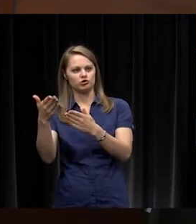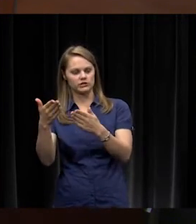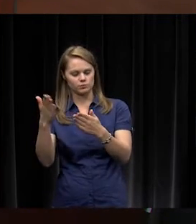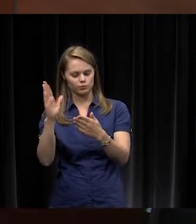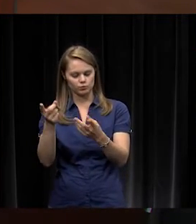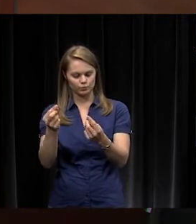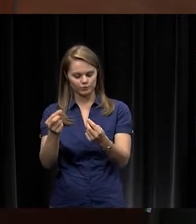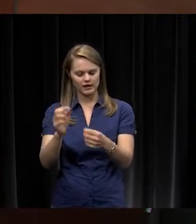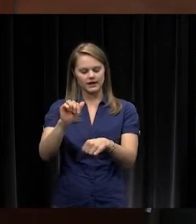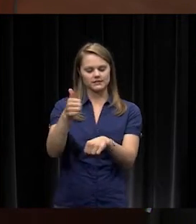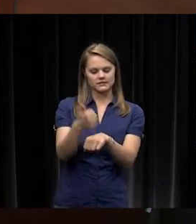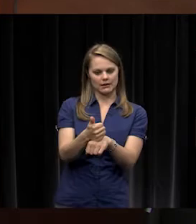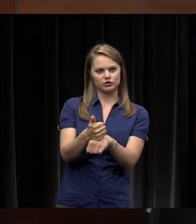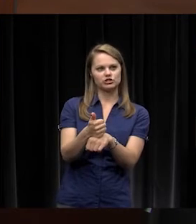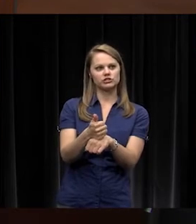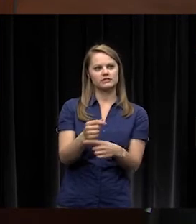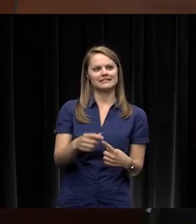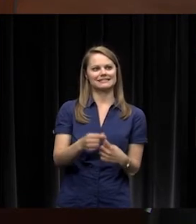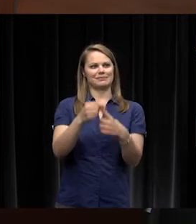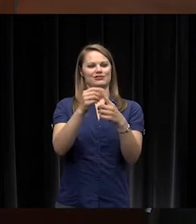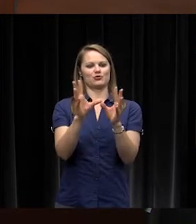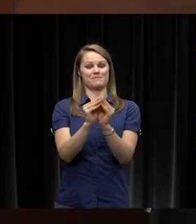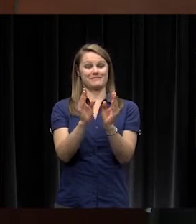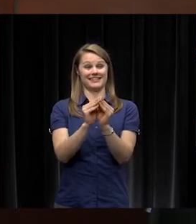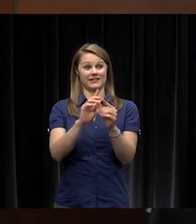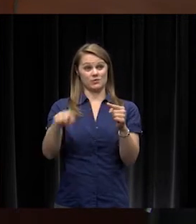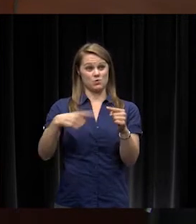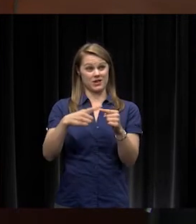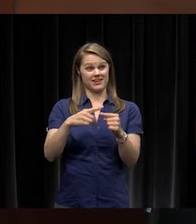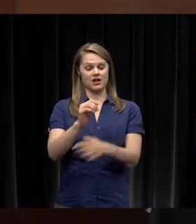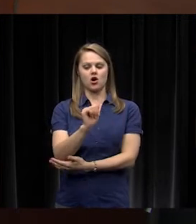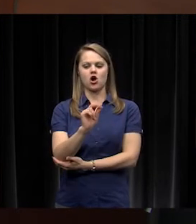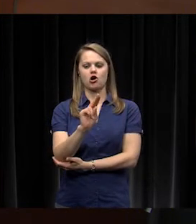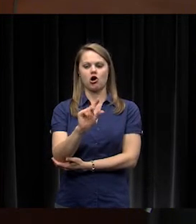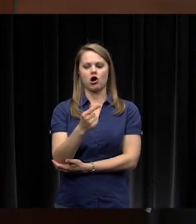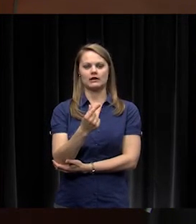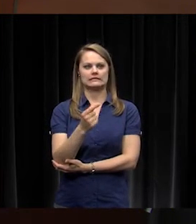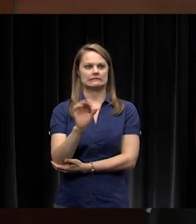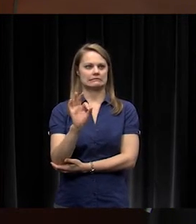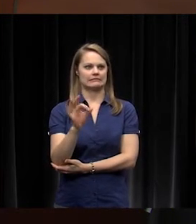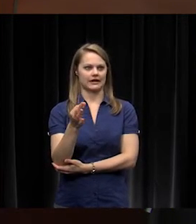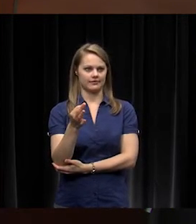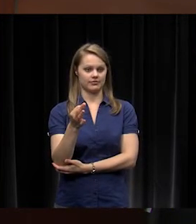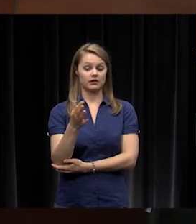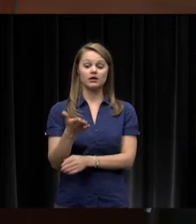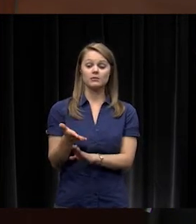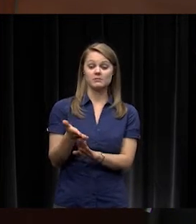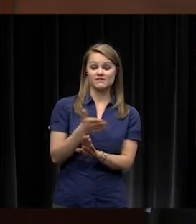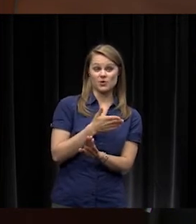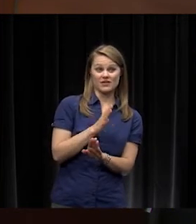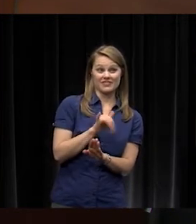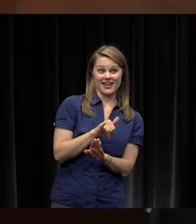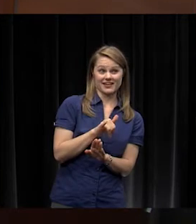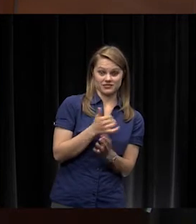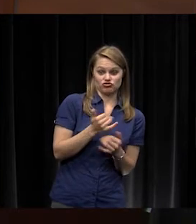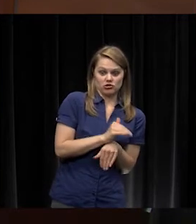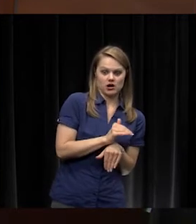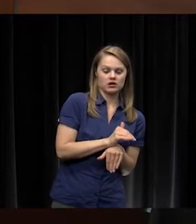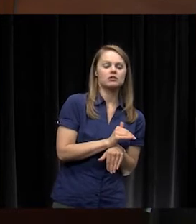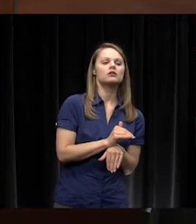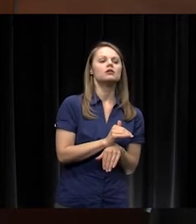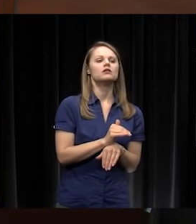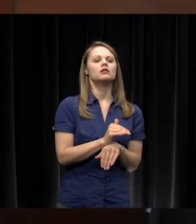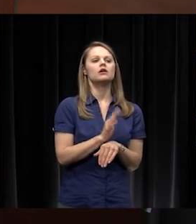to establish a special meeting on August 9th. And prior to that, this evening, what we'll put together